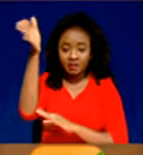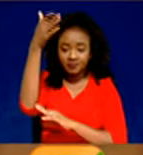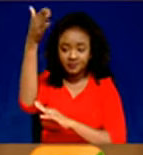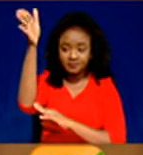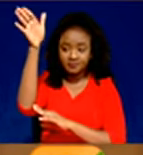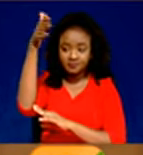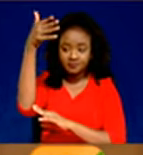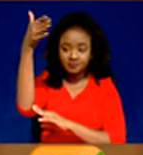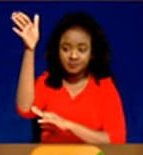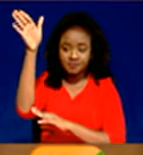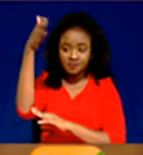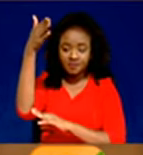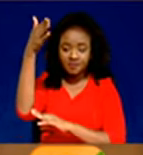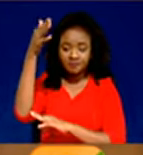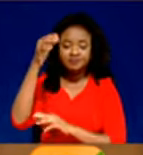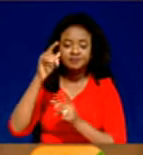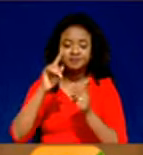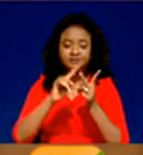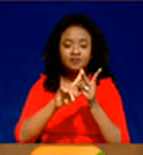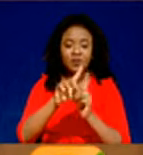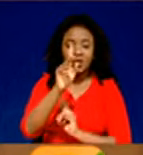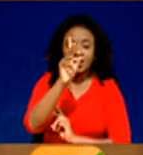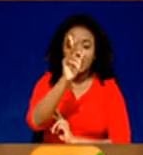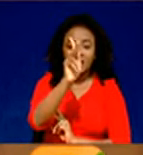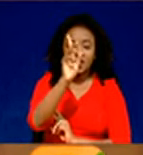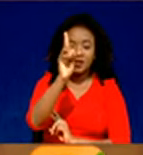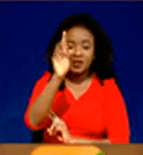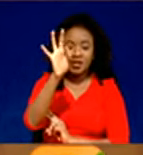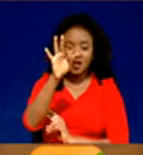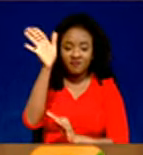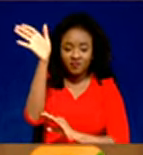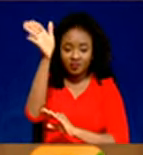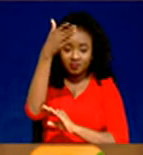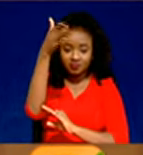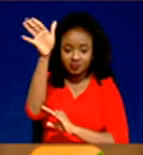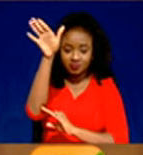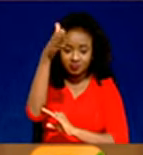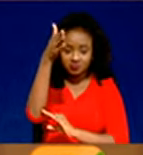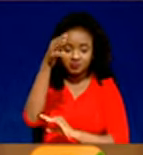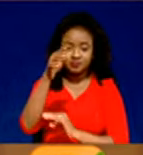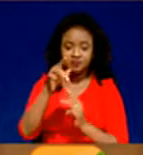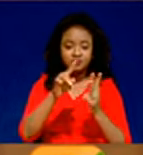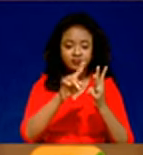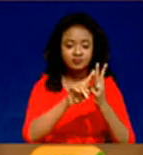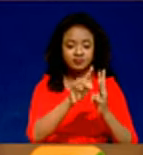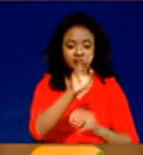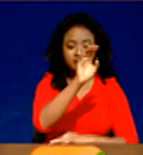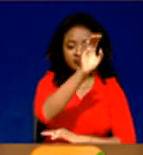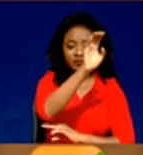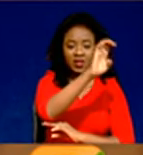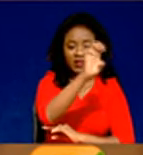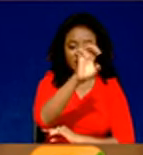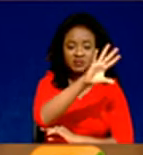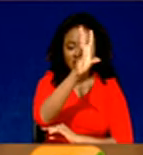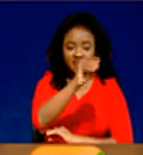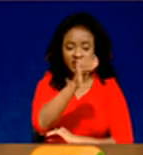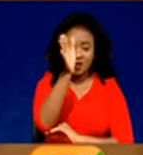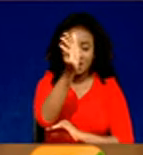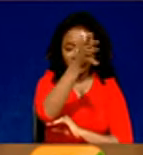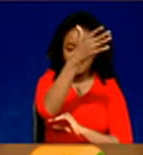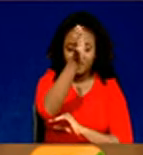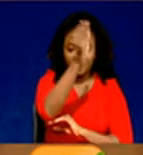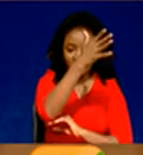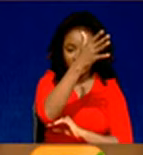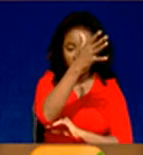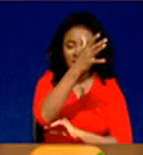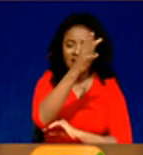the Kenya Defense Forces flag, the East African Community flag, and